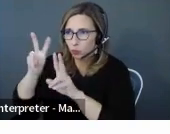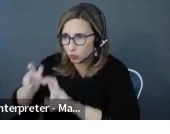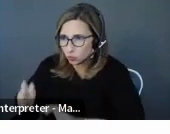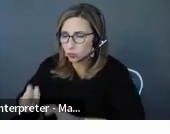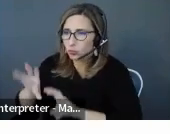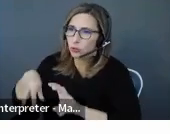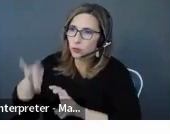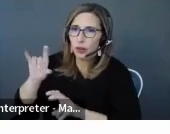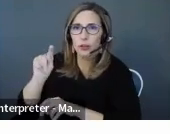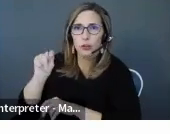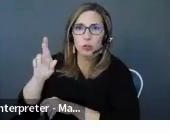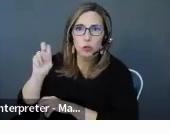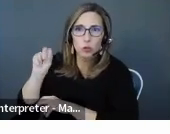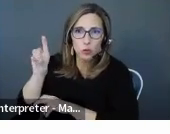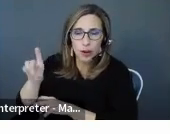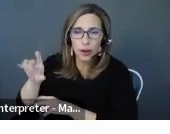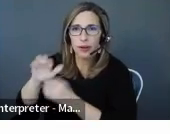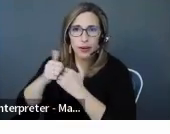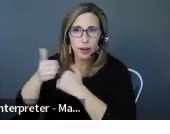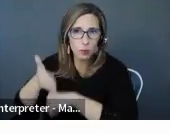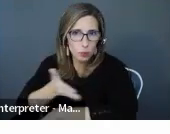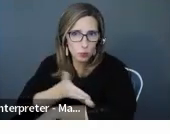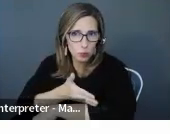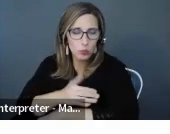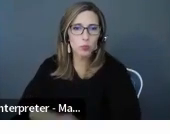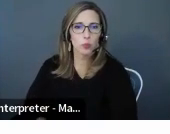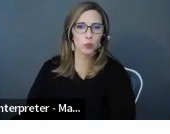improvement. Next slide, please.